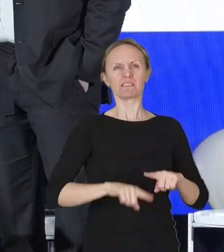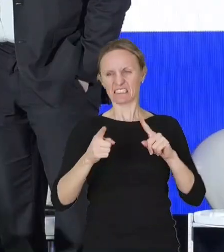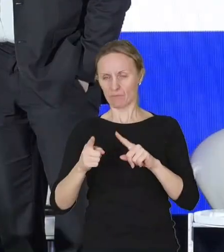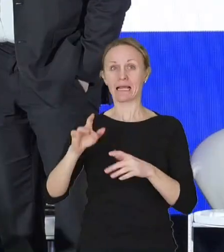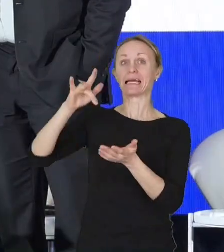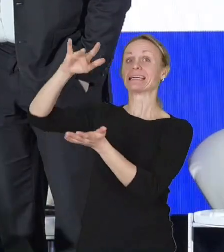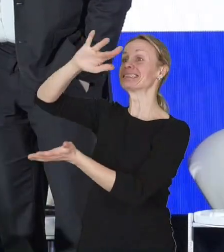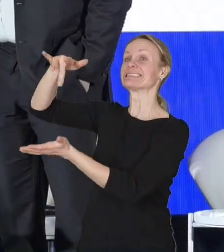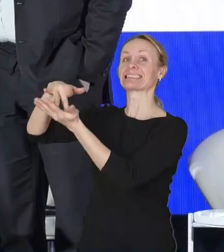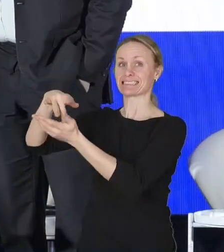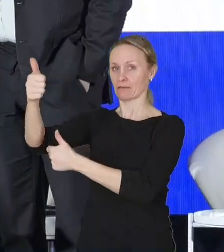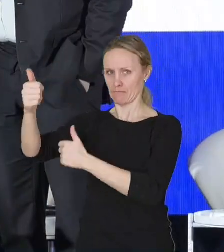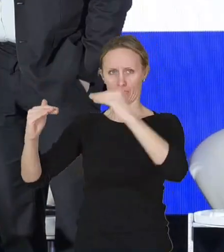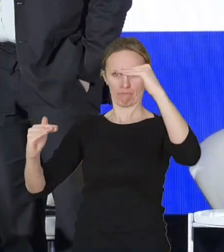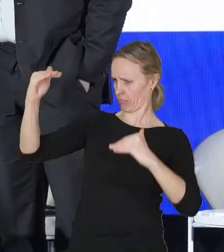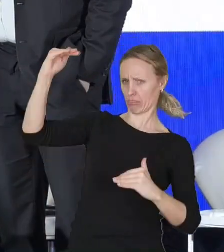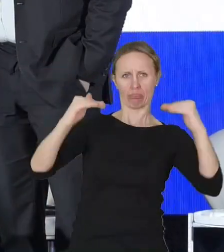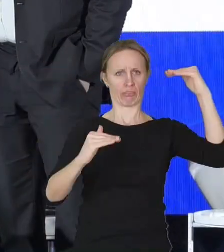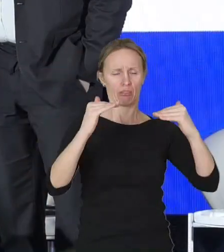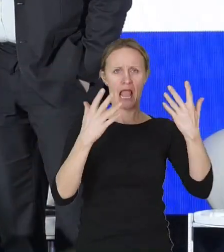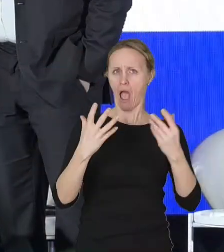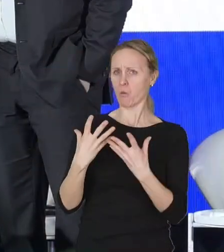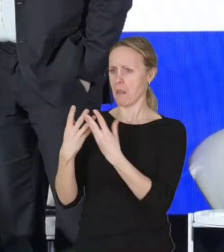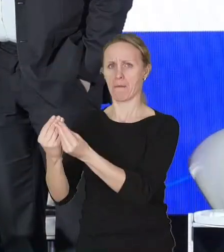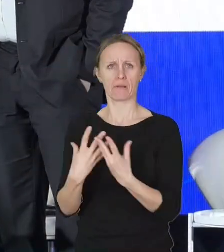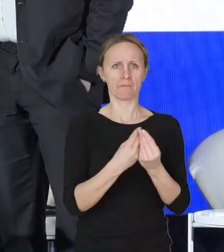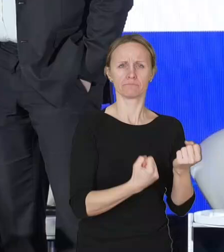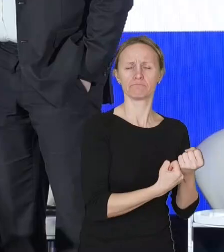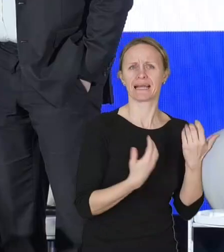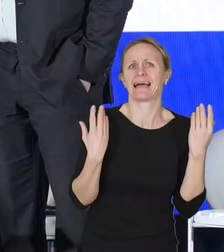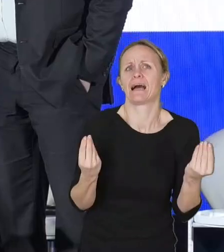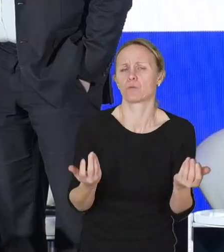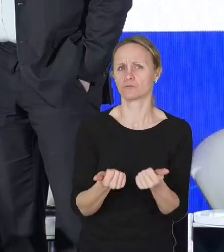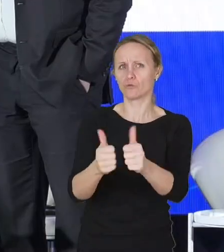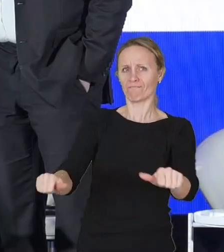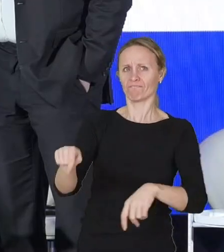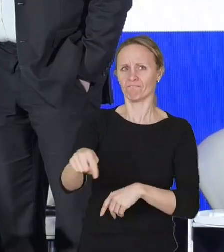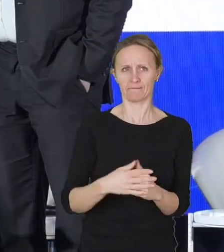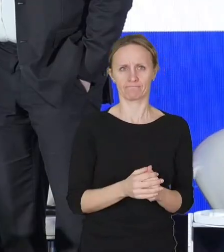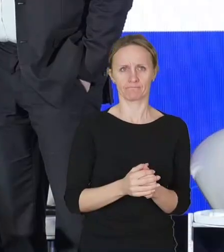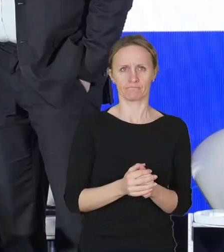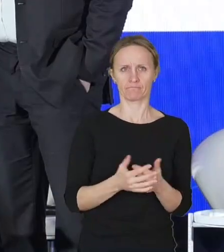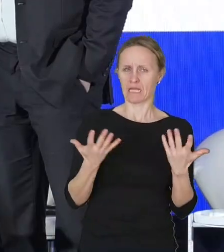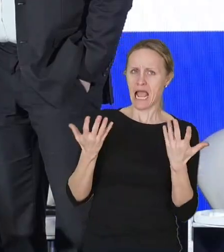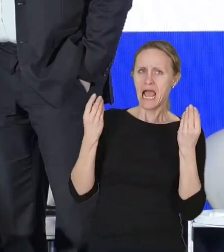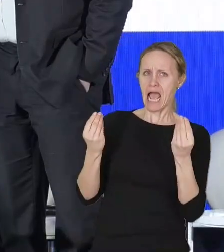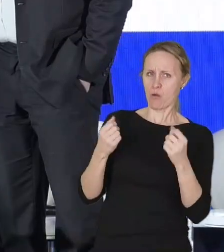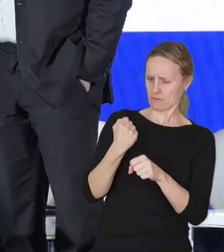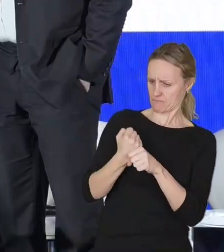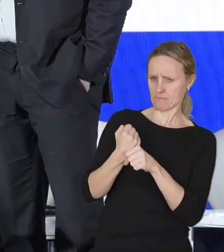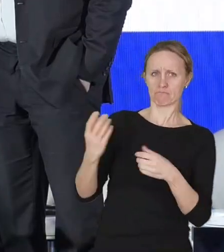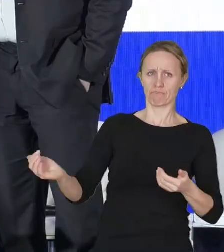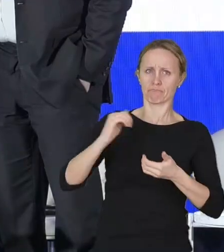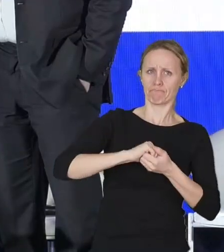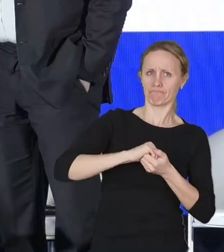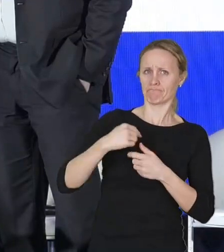regions or to inter-regional cooperation to bridging these gaps or to provide some